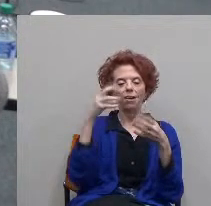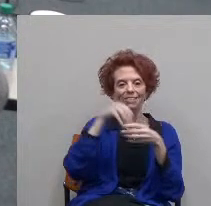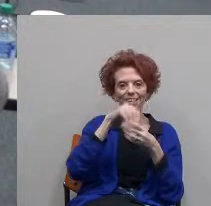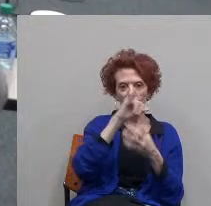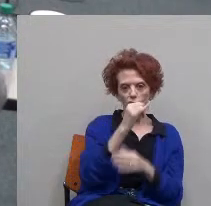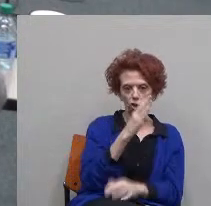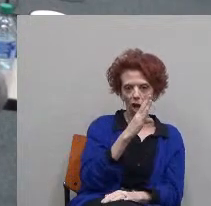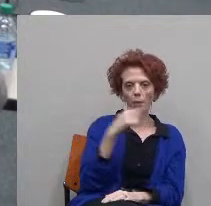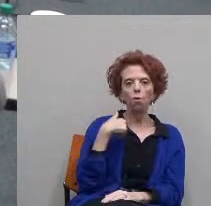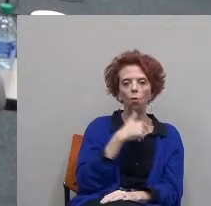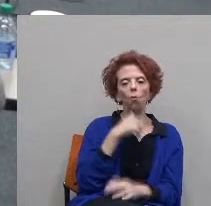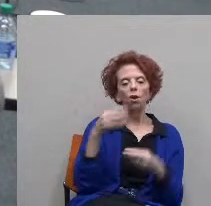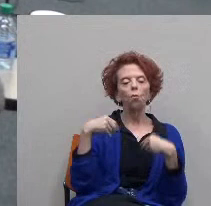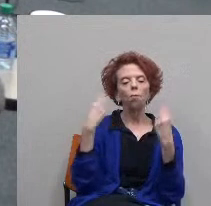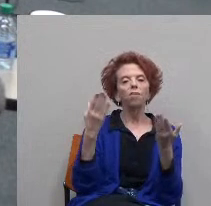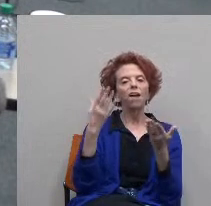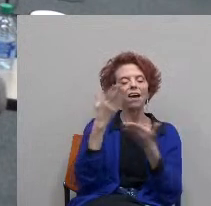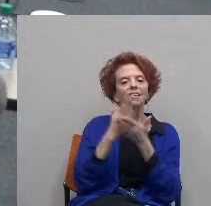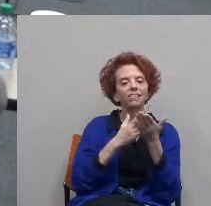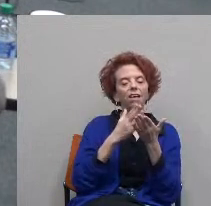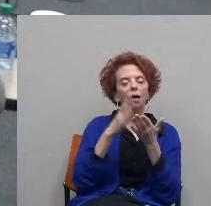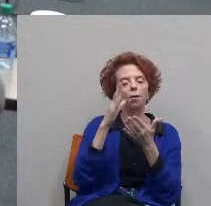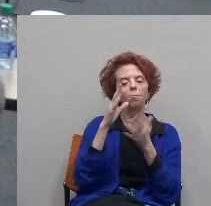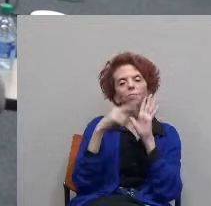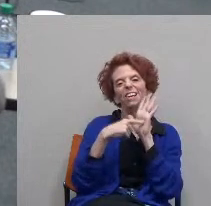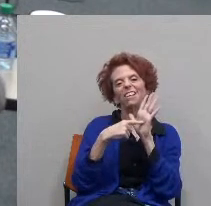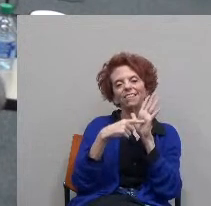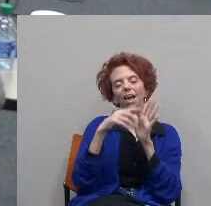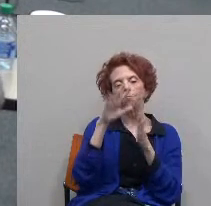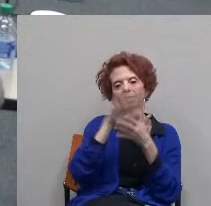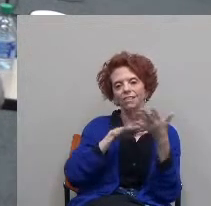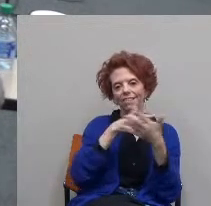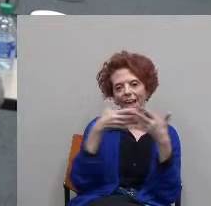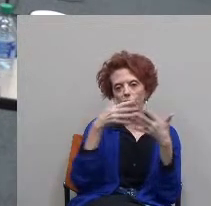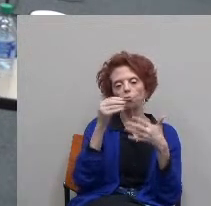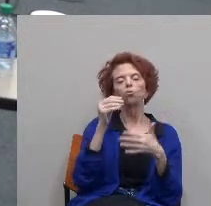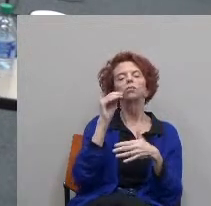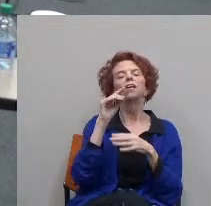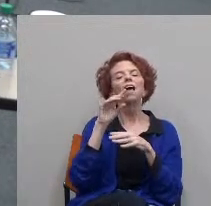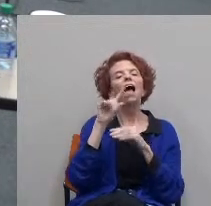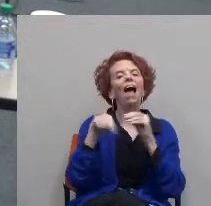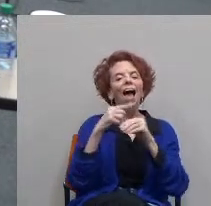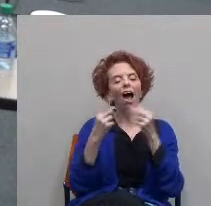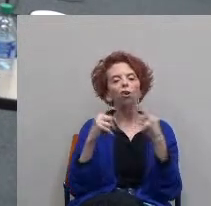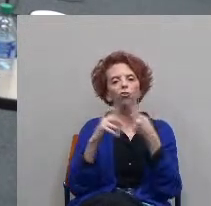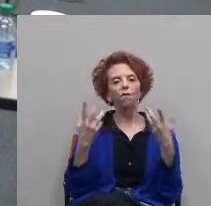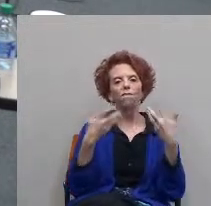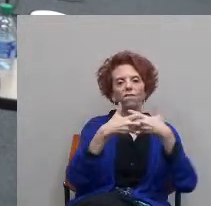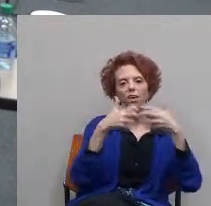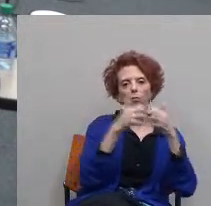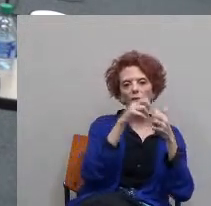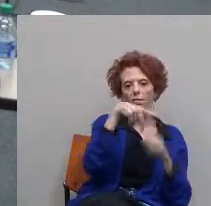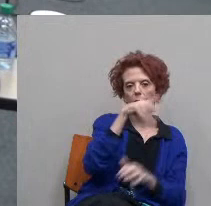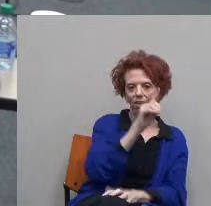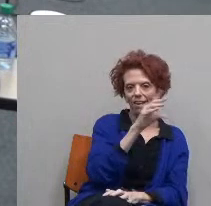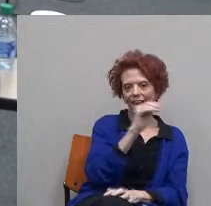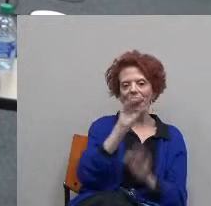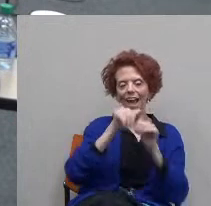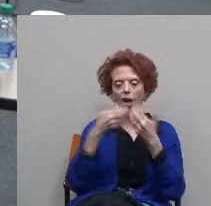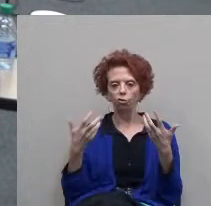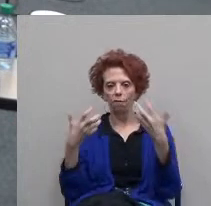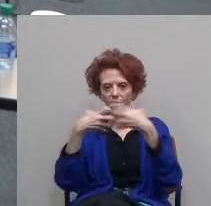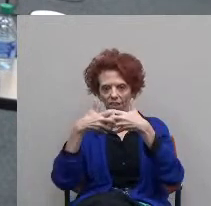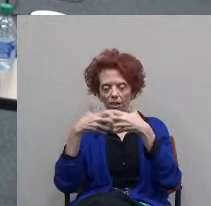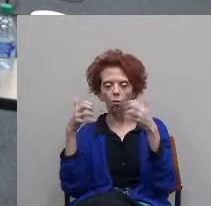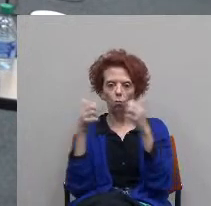We do plan on releasing some sample schedules, both calendars for how this could fit within a PD schedule, as well as how it could